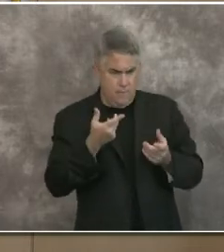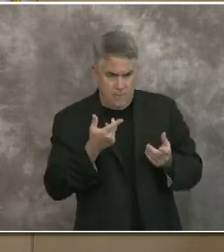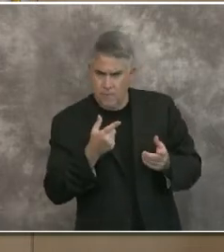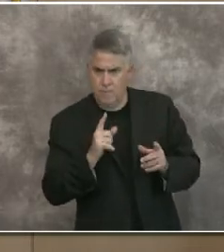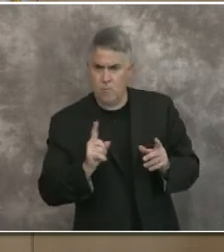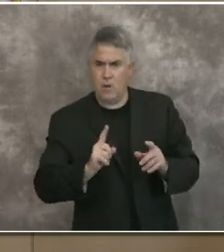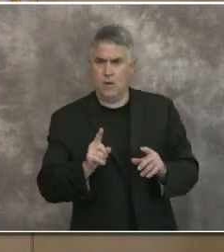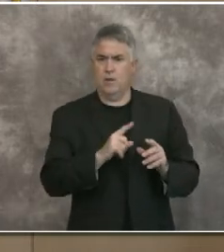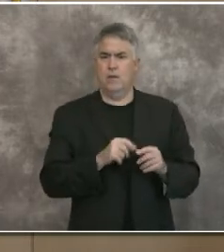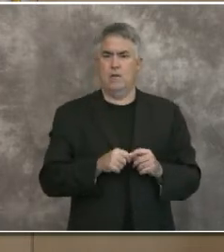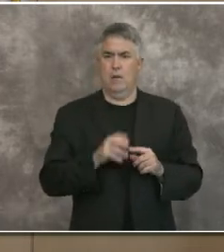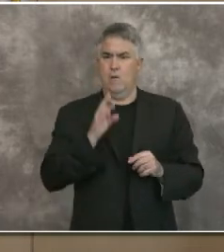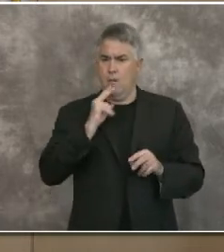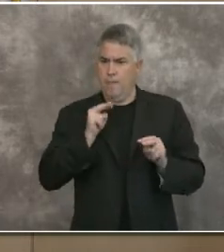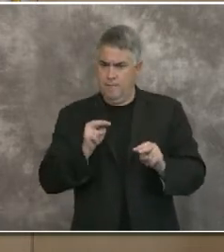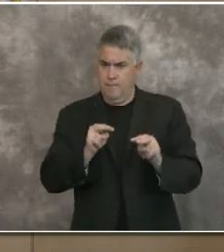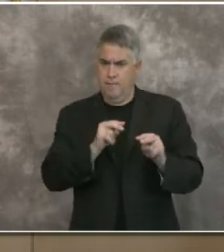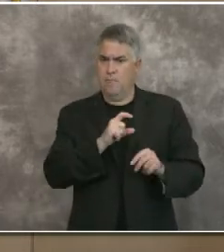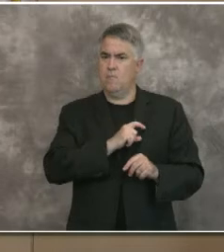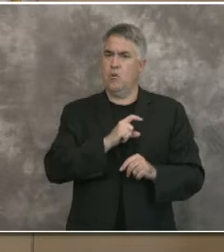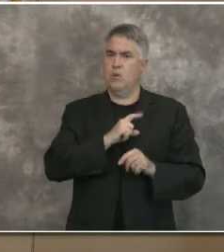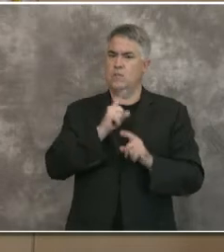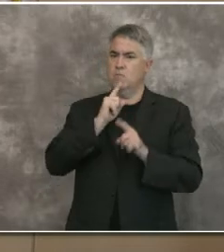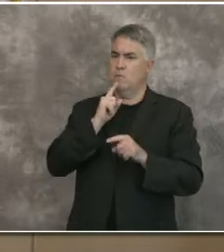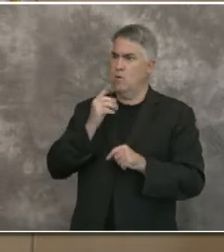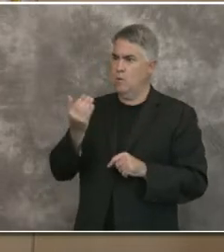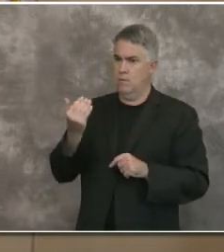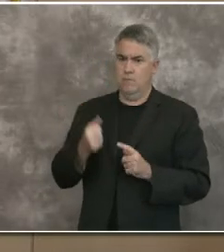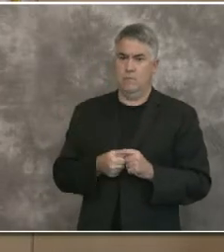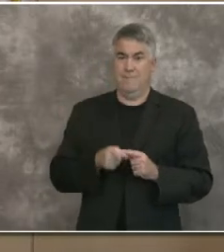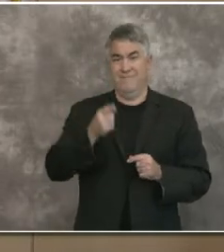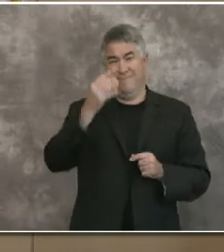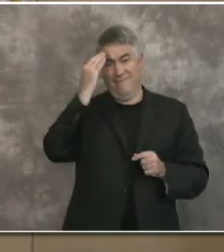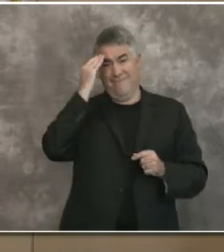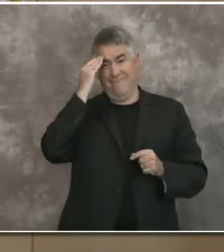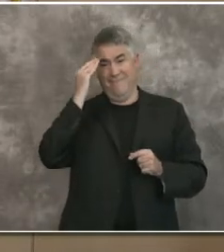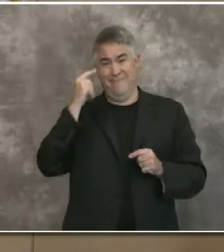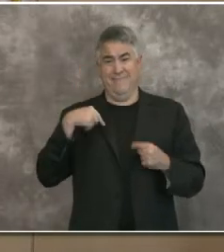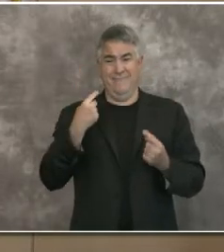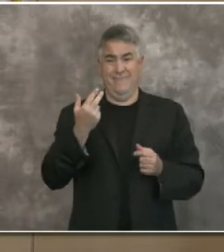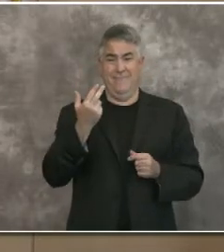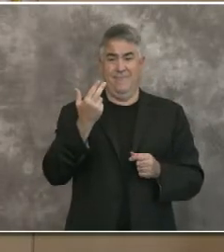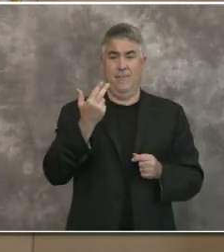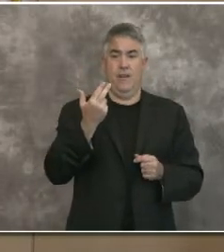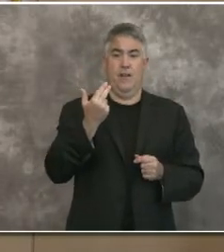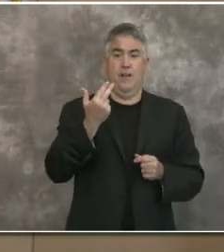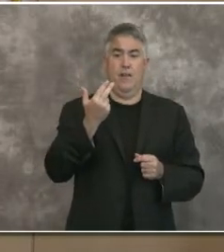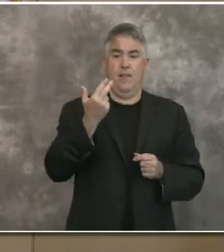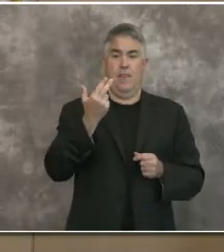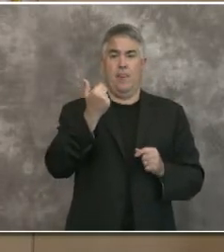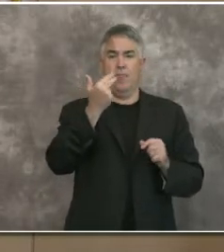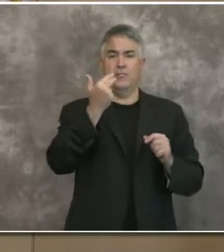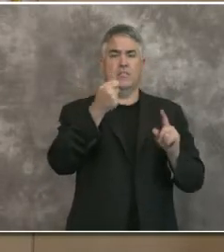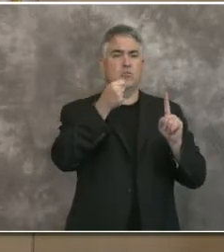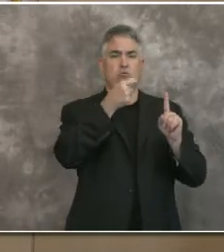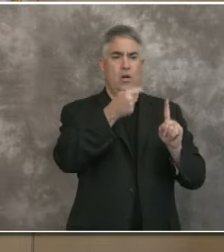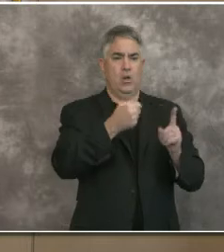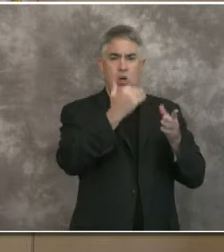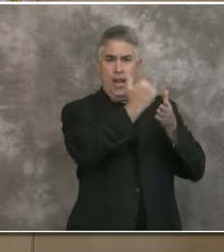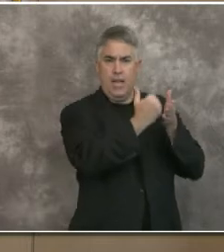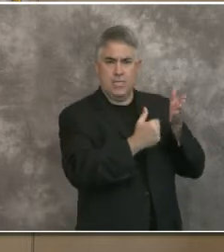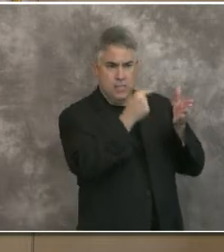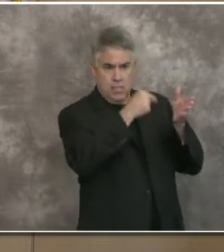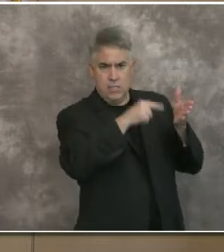as needed. And as everyone should now know, we have 13 triggers that are being monitored. And just as